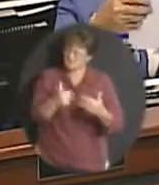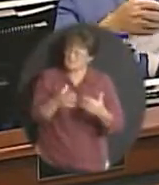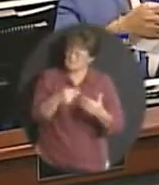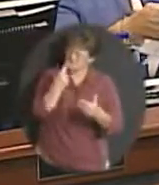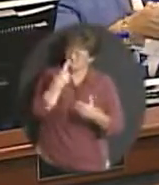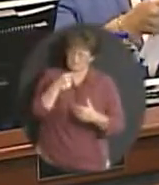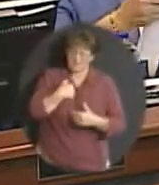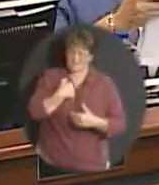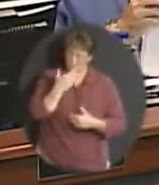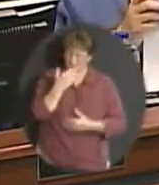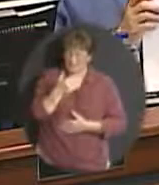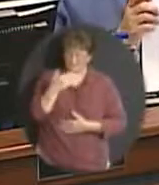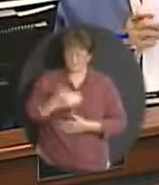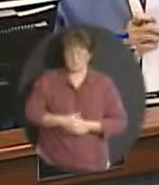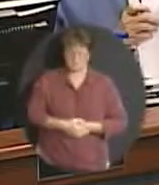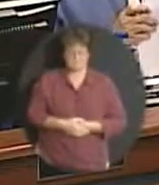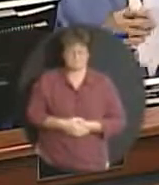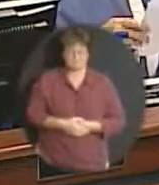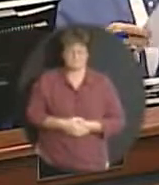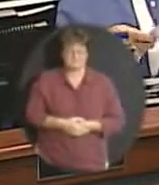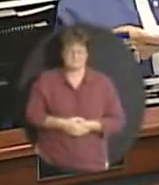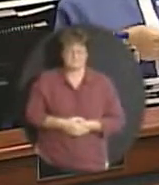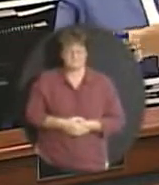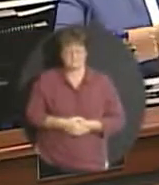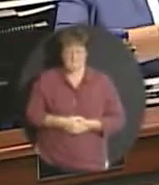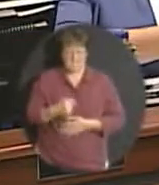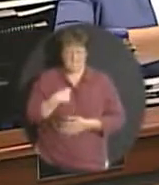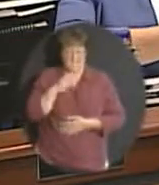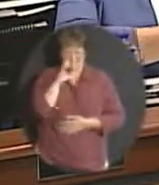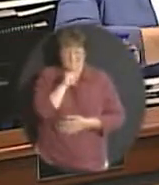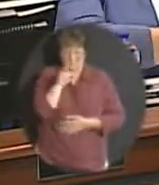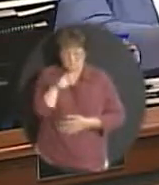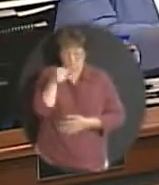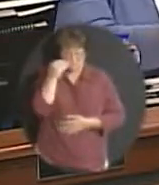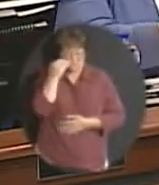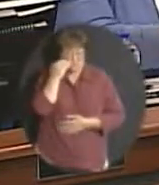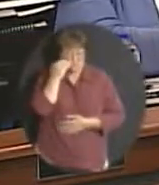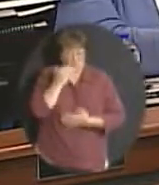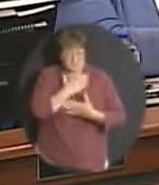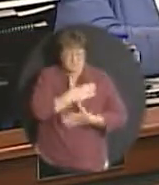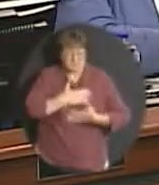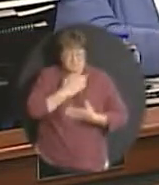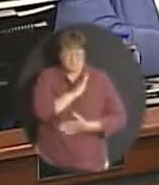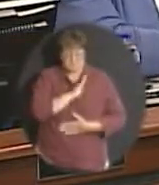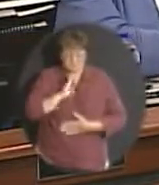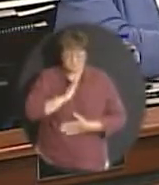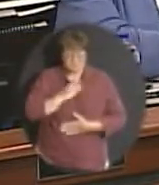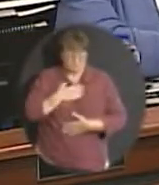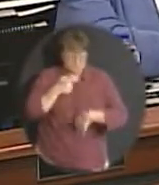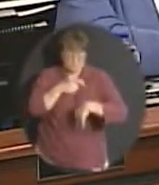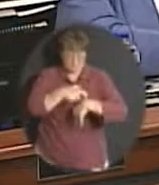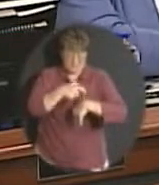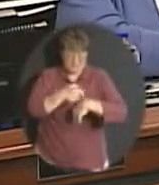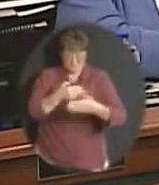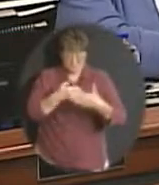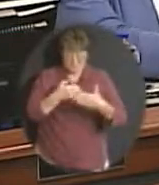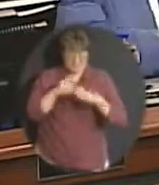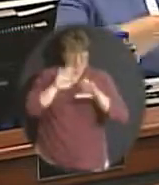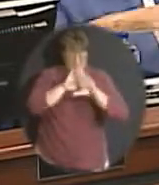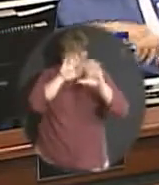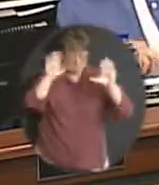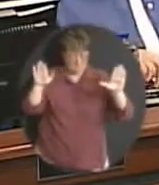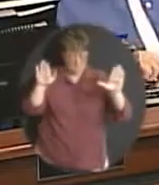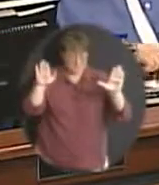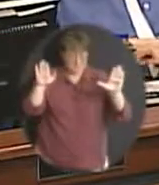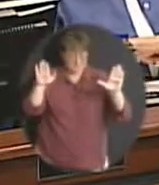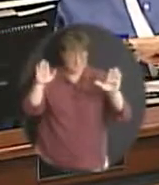that. All right, well, I guess we need to know what's the pleasure of the board. We have quite a bit of time before our public hearing, and we can't really move